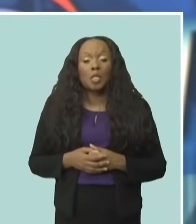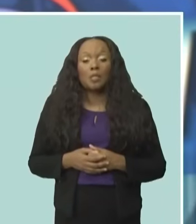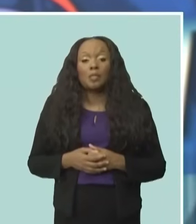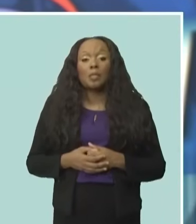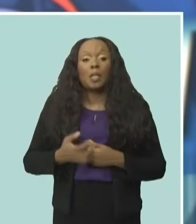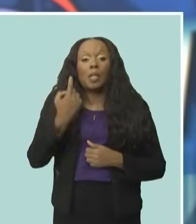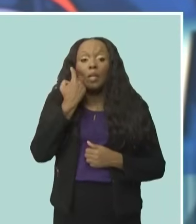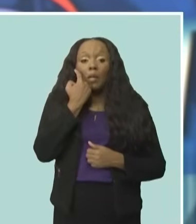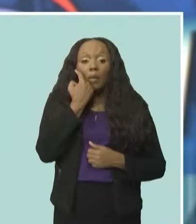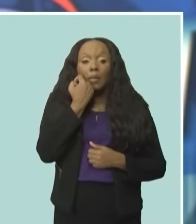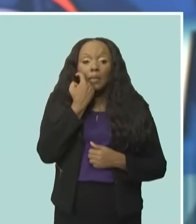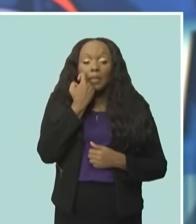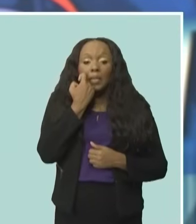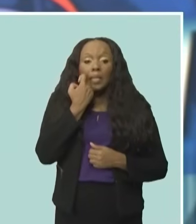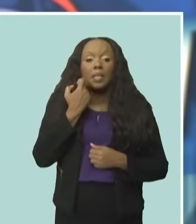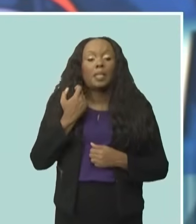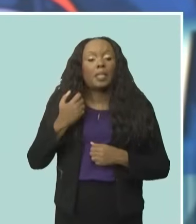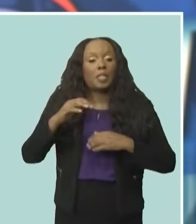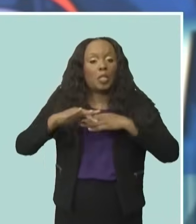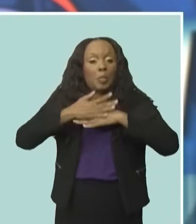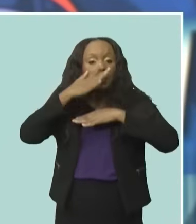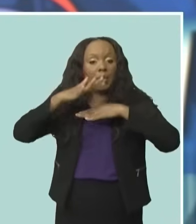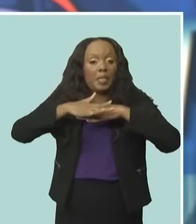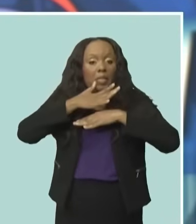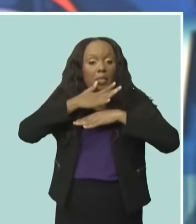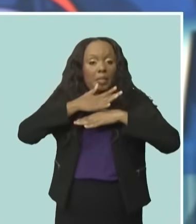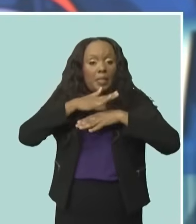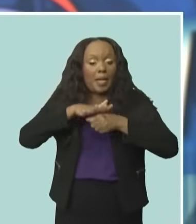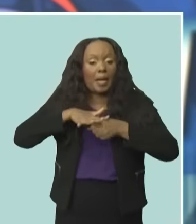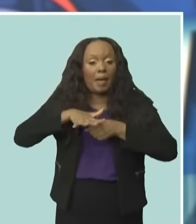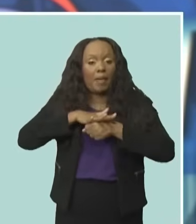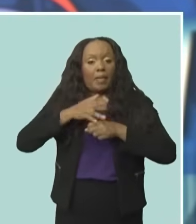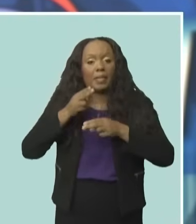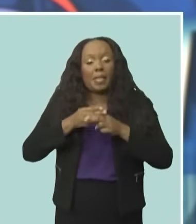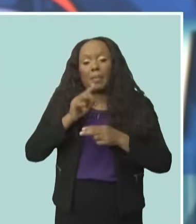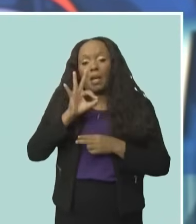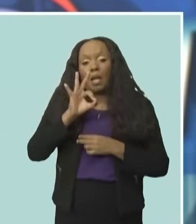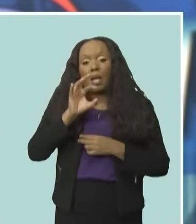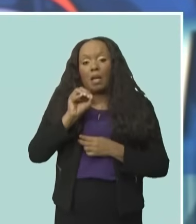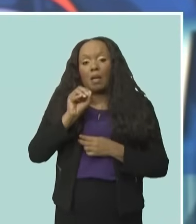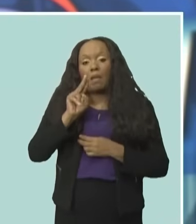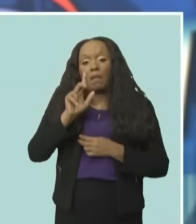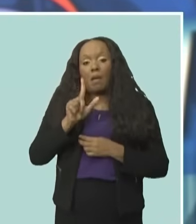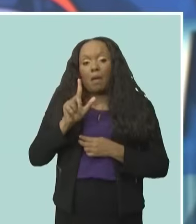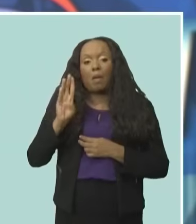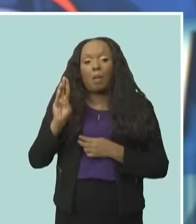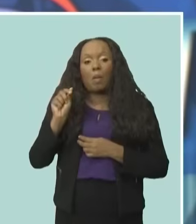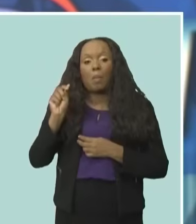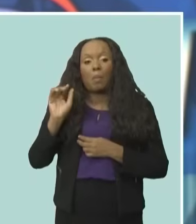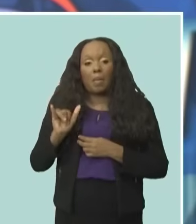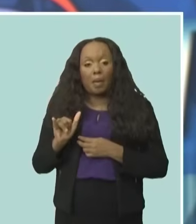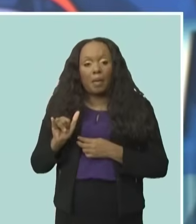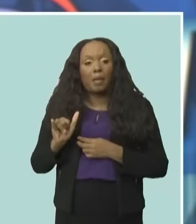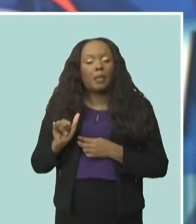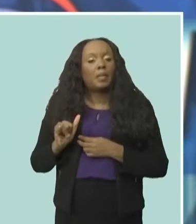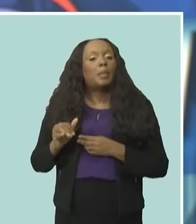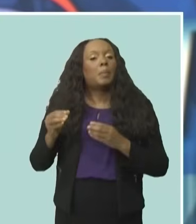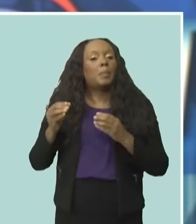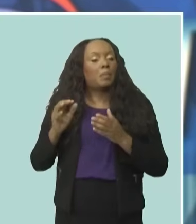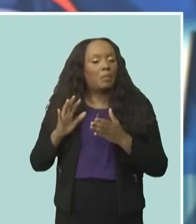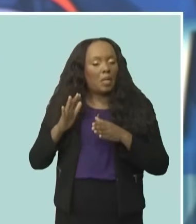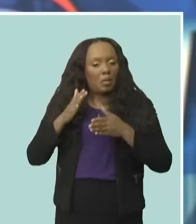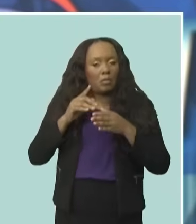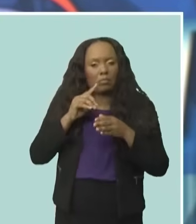The recently completed Fal Bay Beach Road is expected to bring back life and activity to the rural area. As workmen